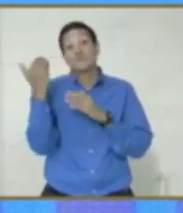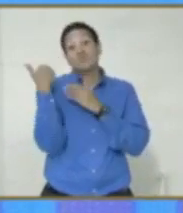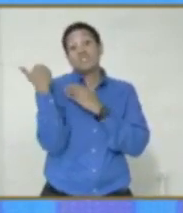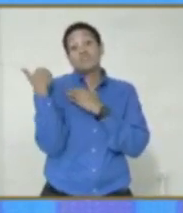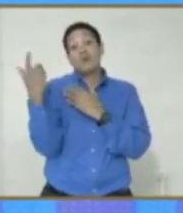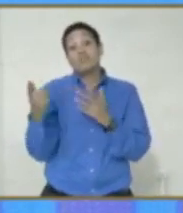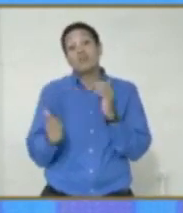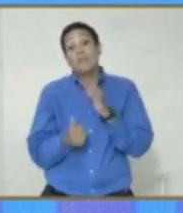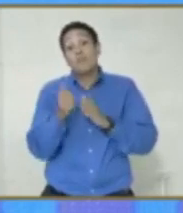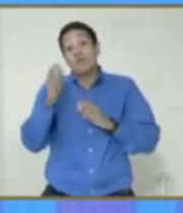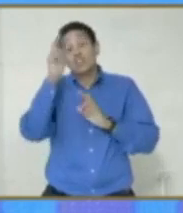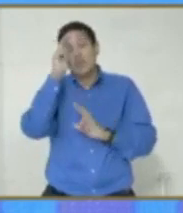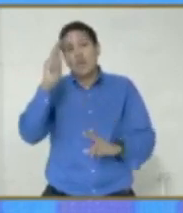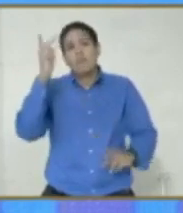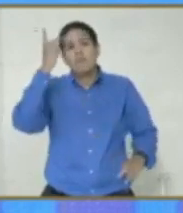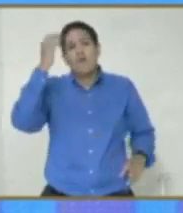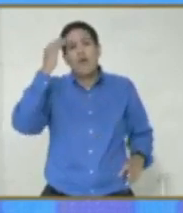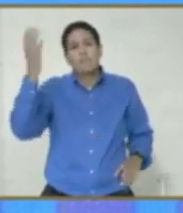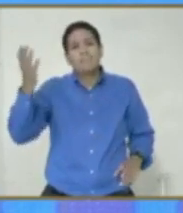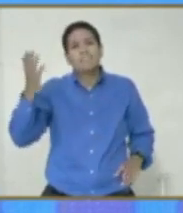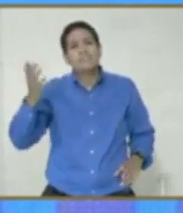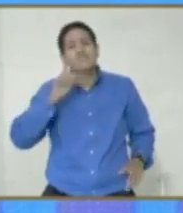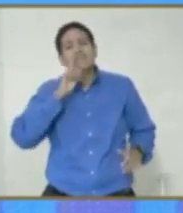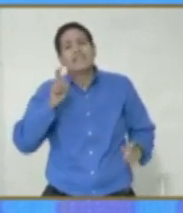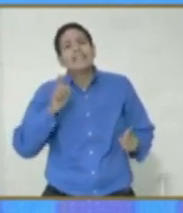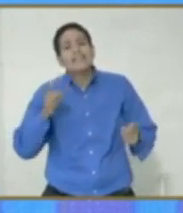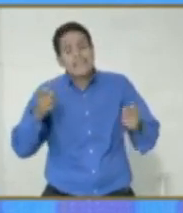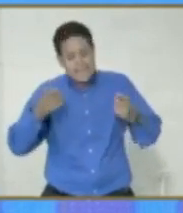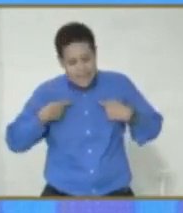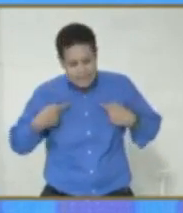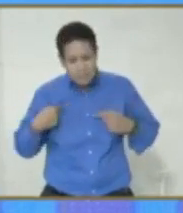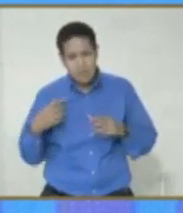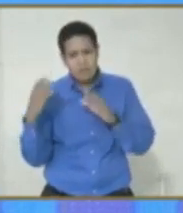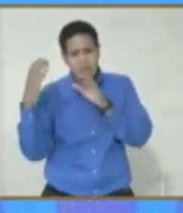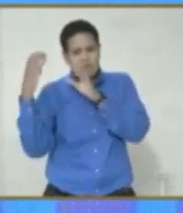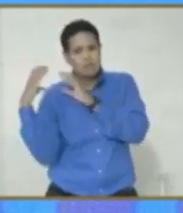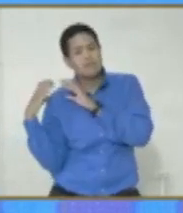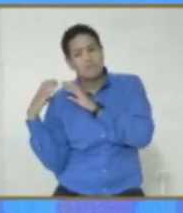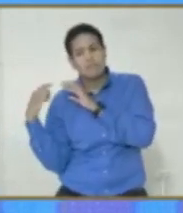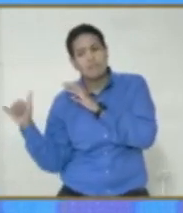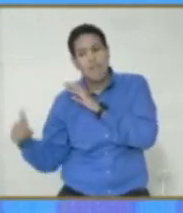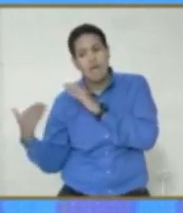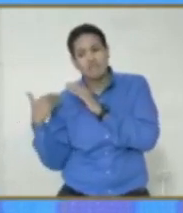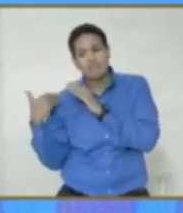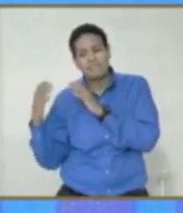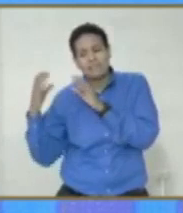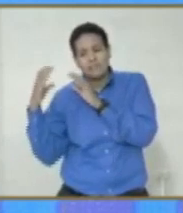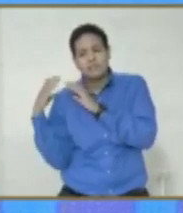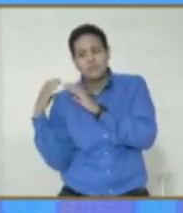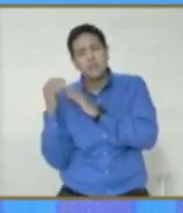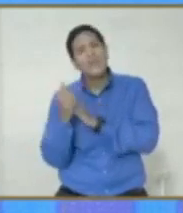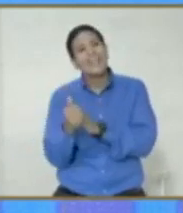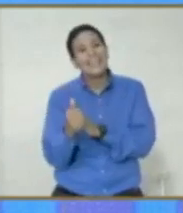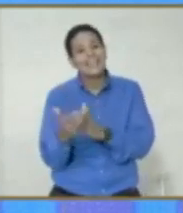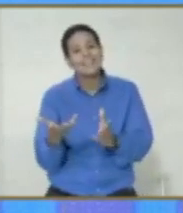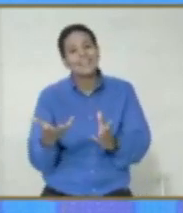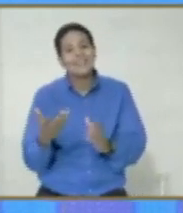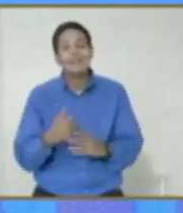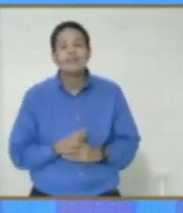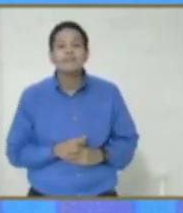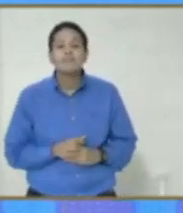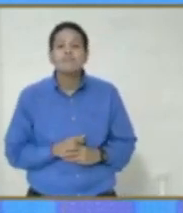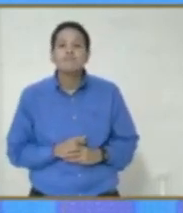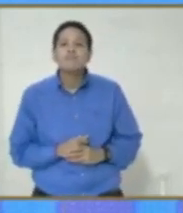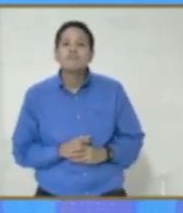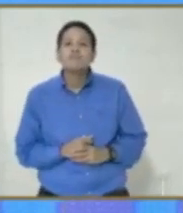Most Honorable Prime Minister, have given me this responsibility to lead the charge. This is something